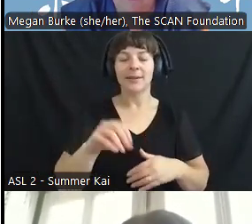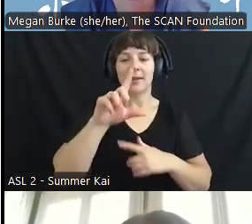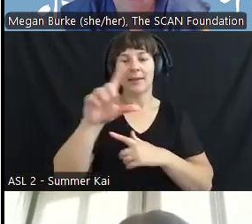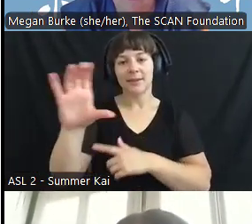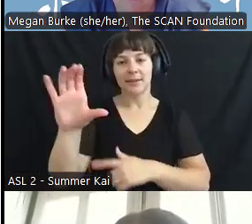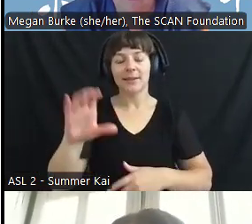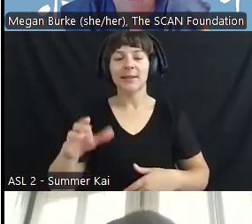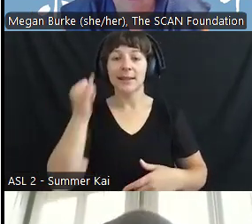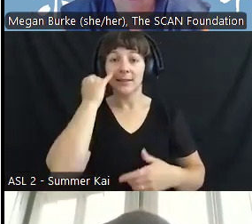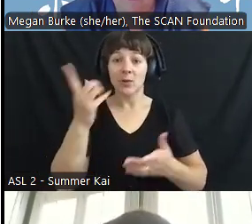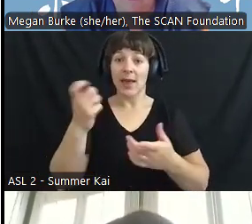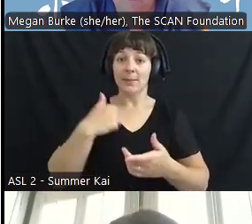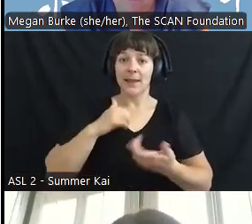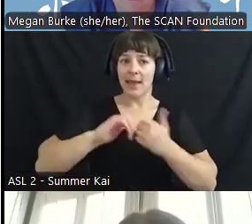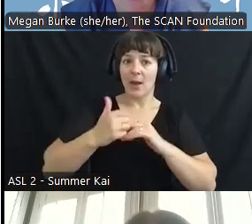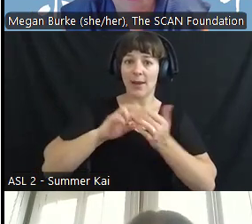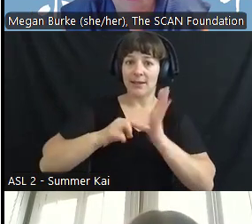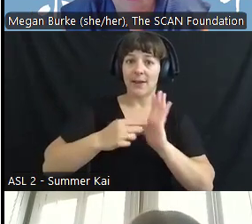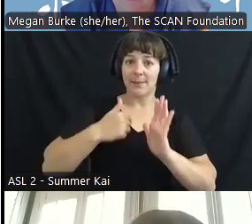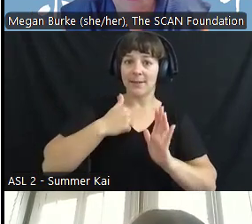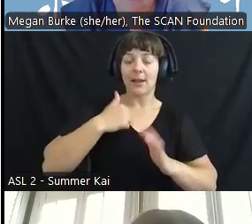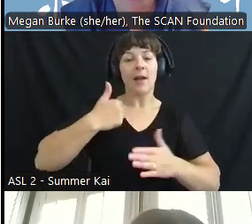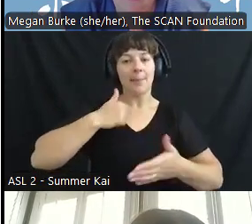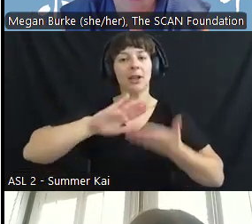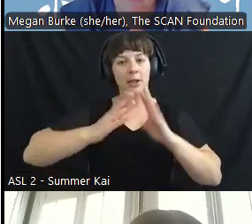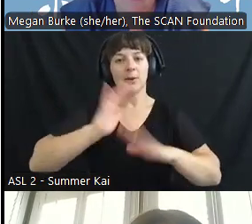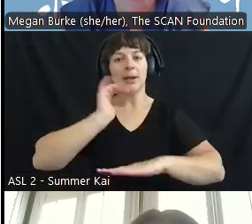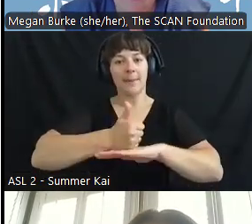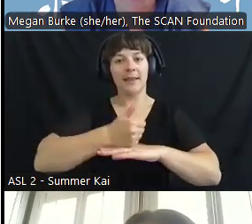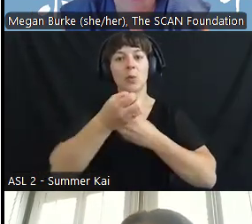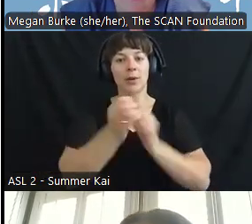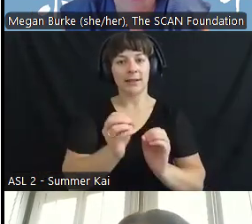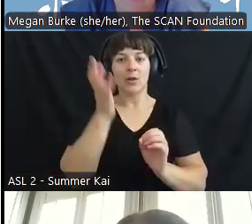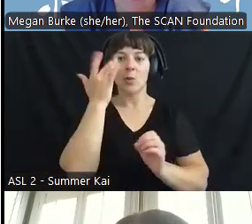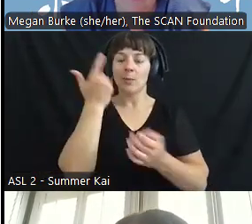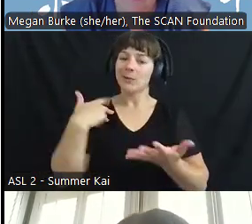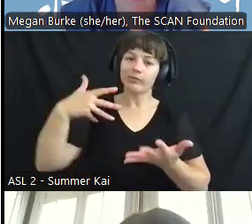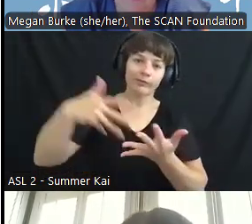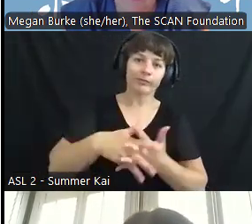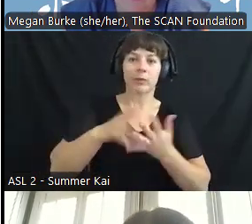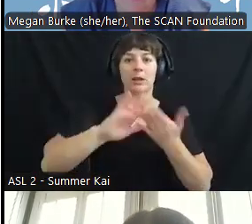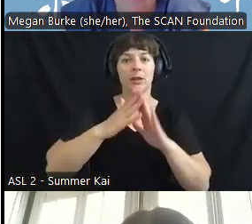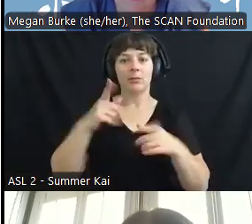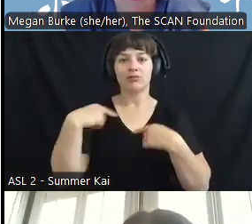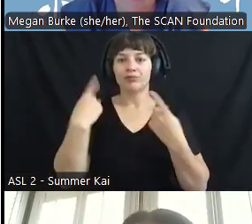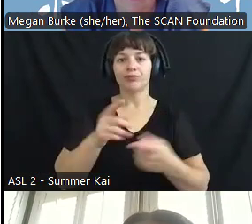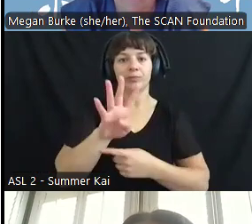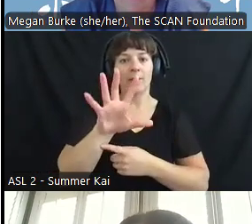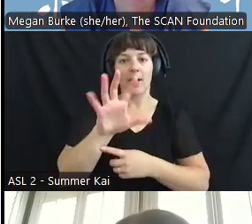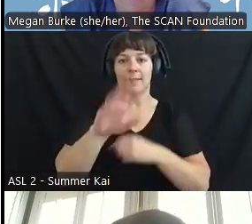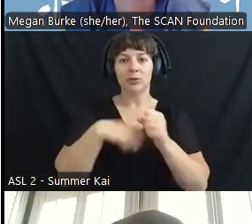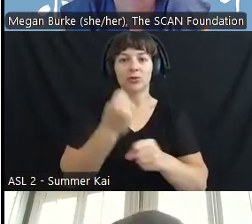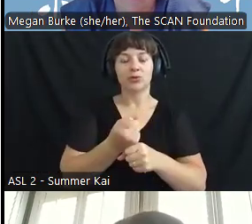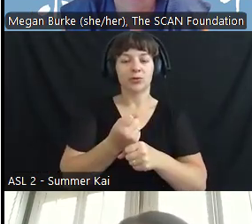define myself? I define myself as a community-based organization because we've been embedded in the community for over 45 years,